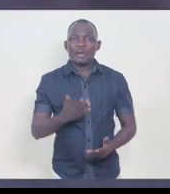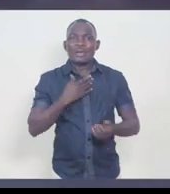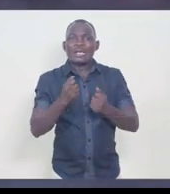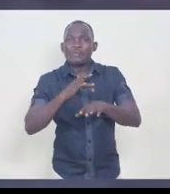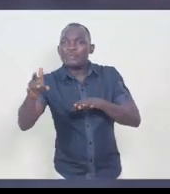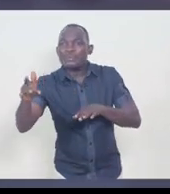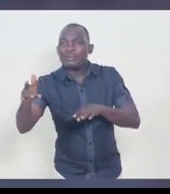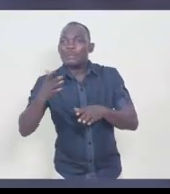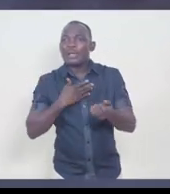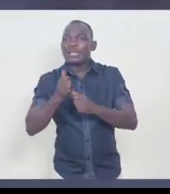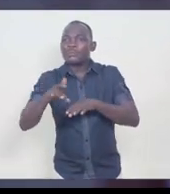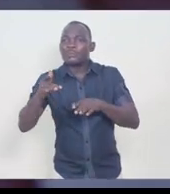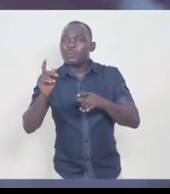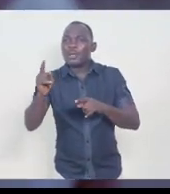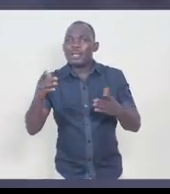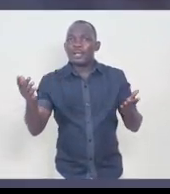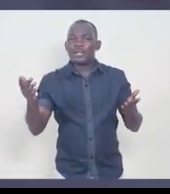Where's my car?